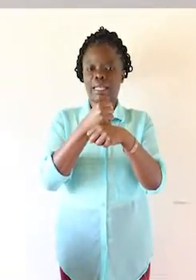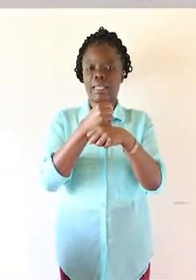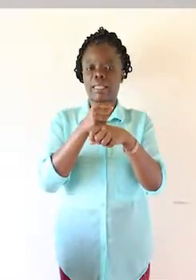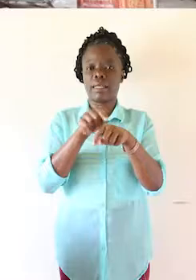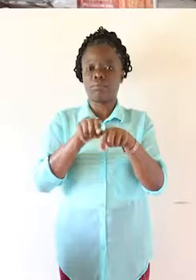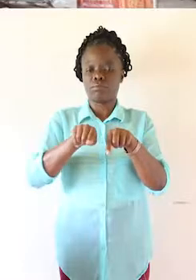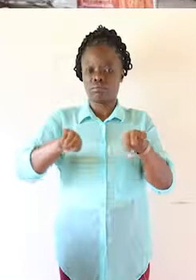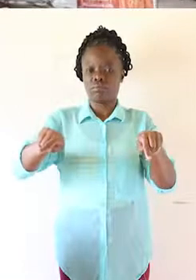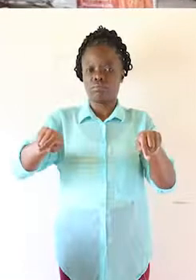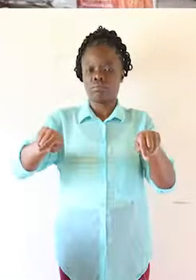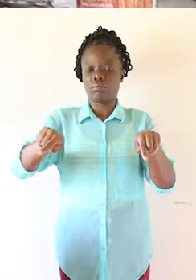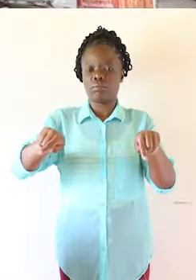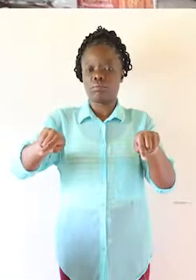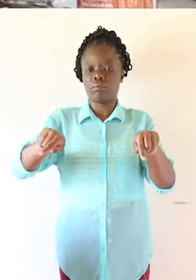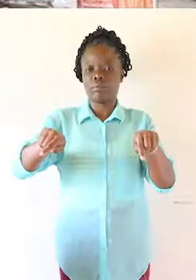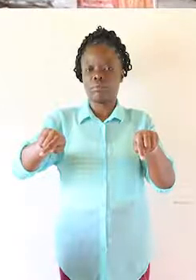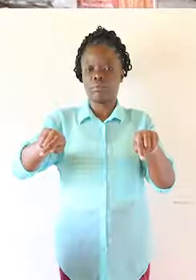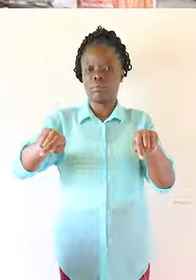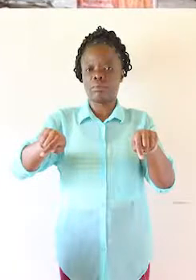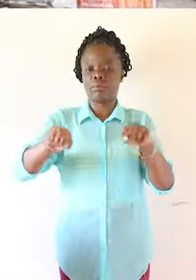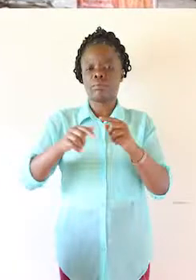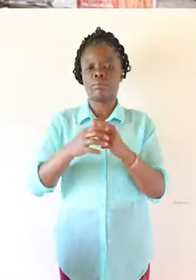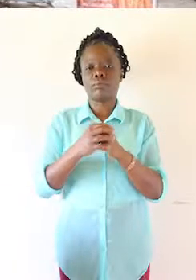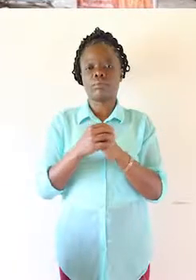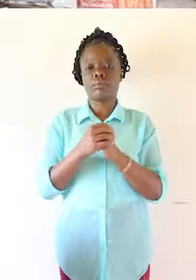base, bore the holes.